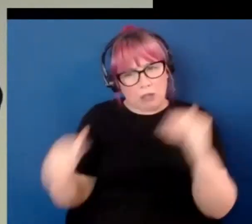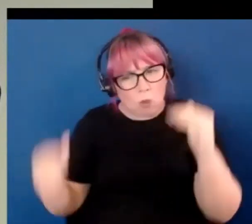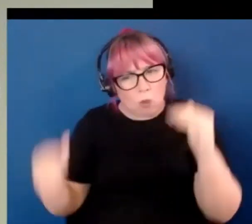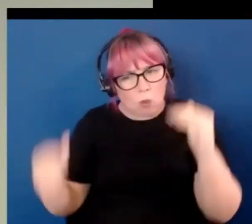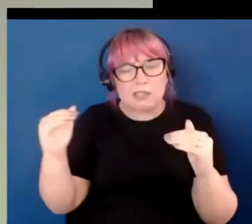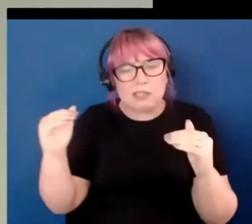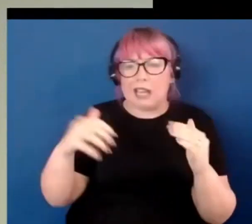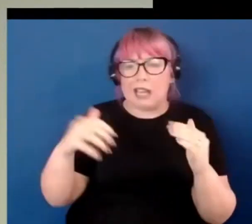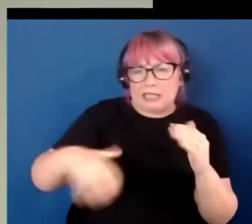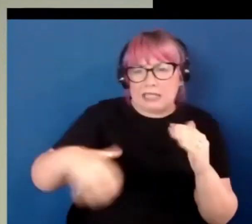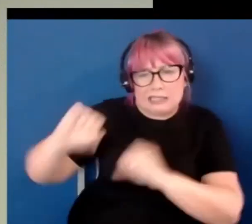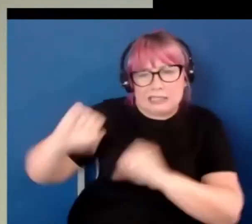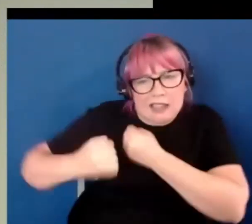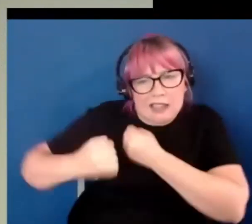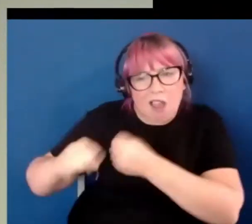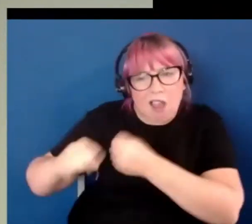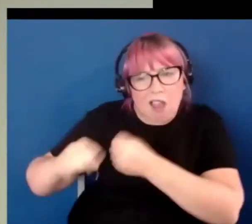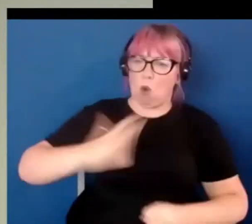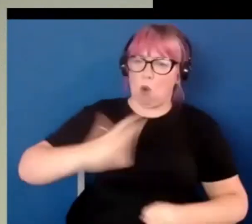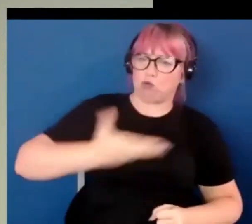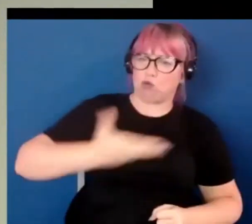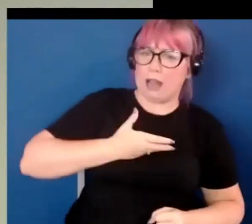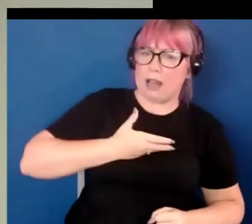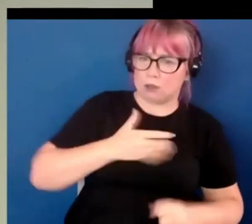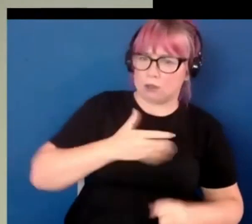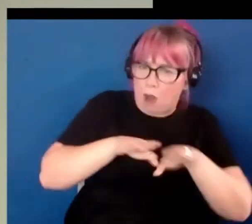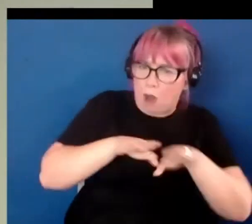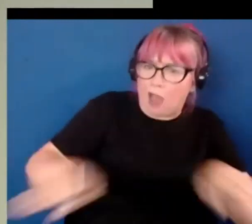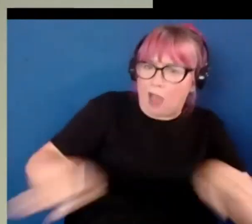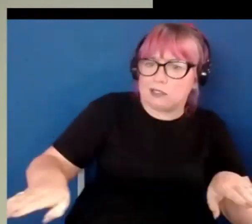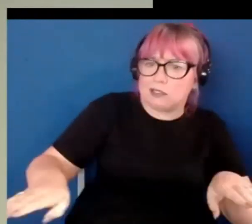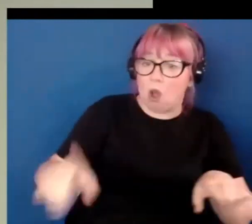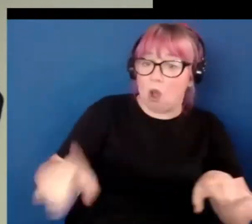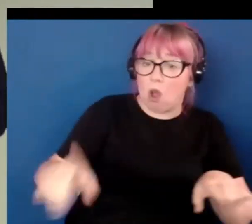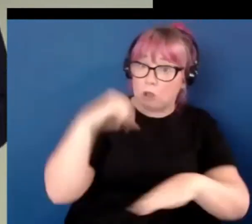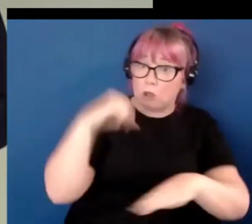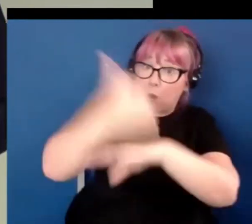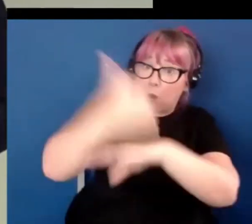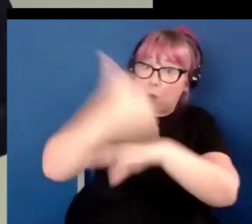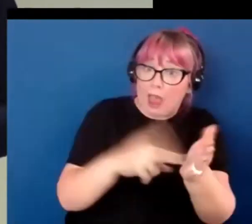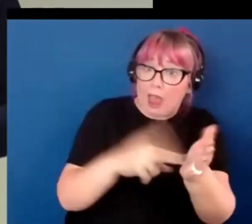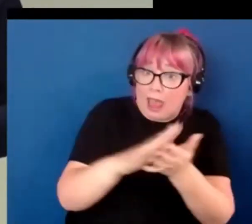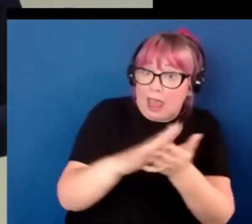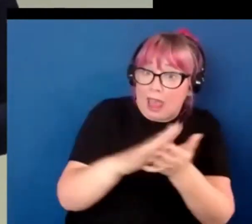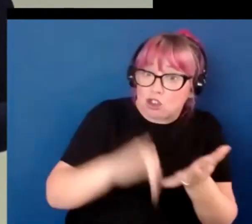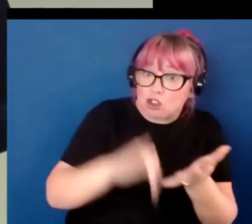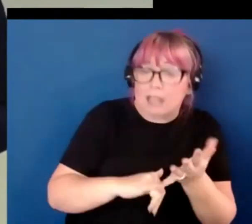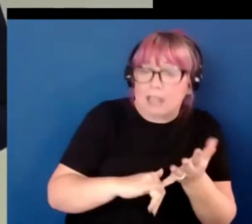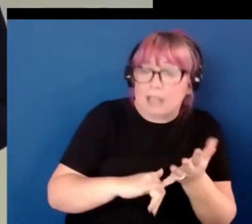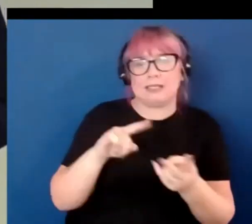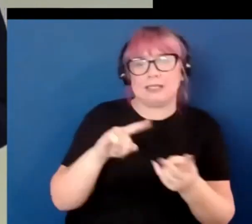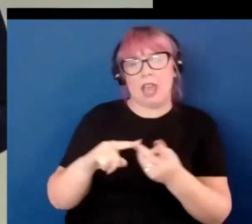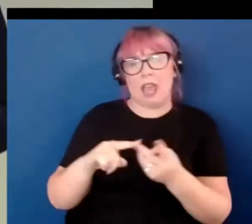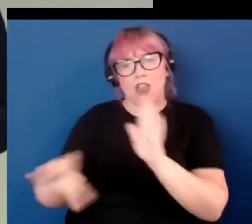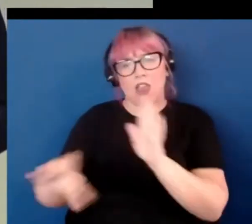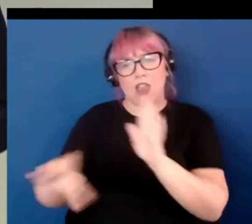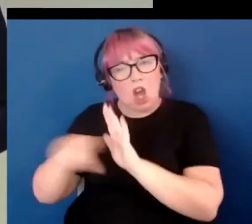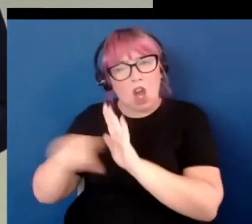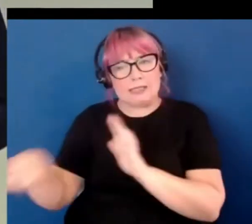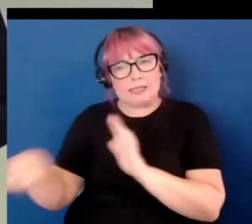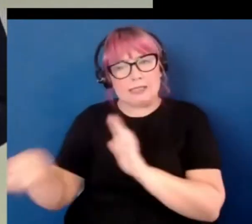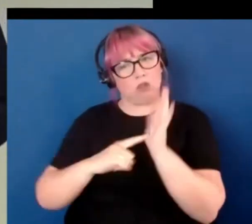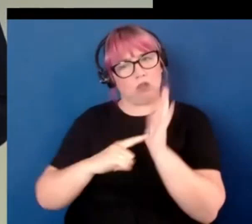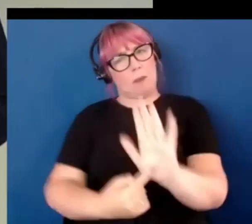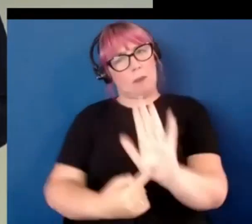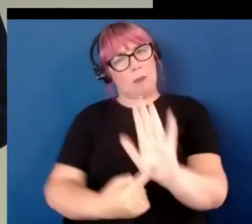land and the first health service. Then the Chartists, they fought for just representation to include the working